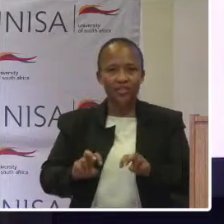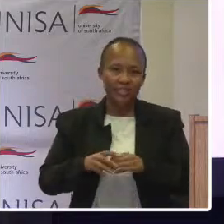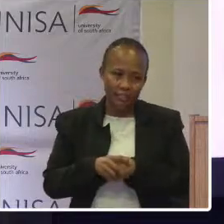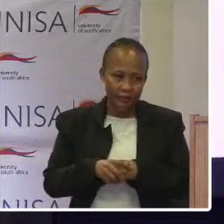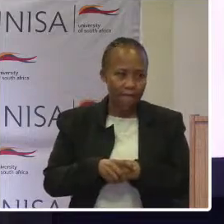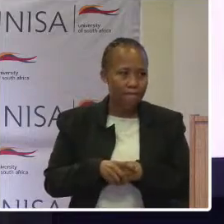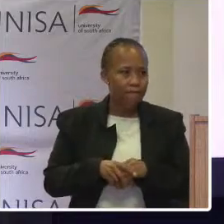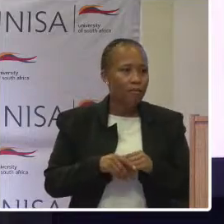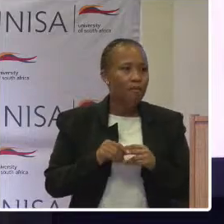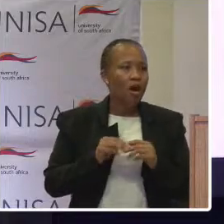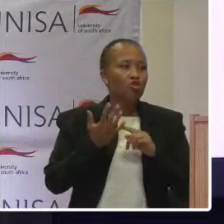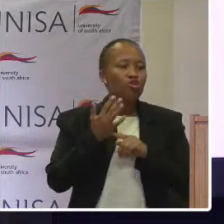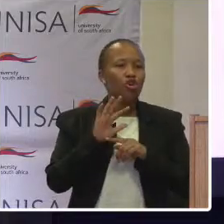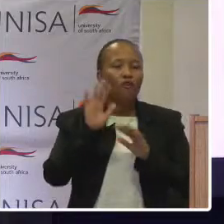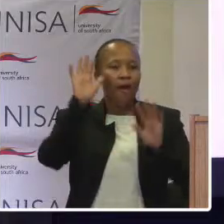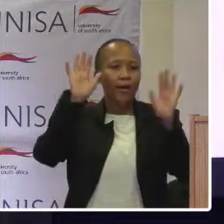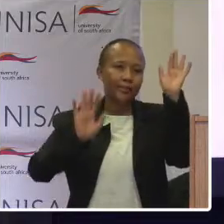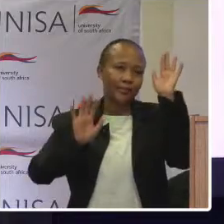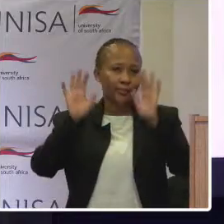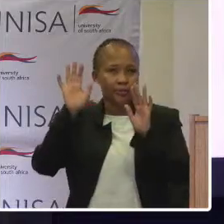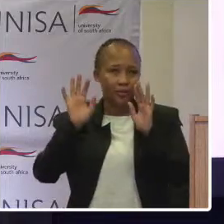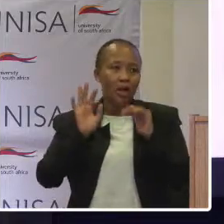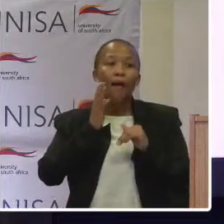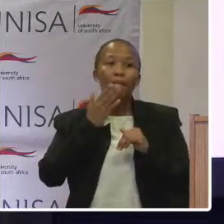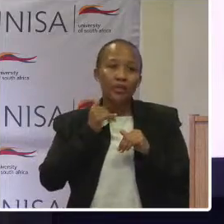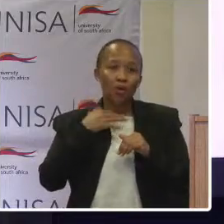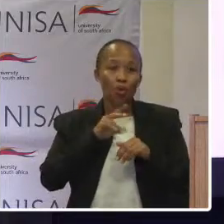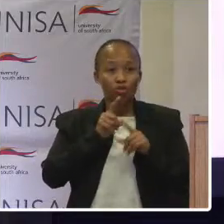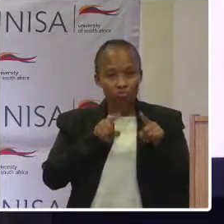By show of hands, and be honest,